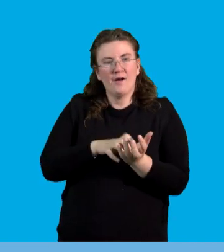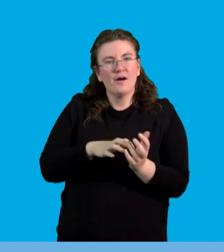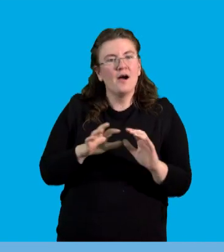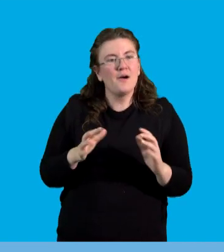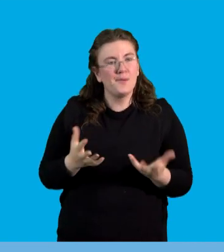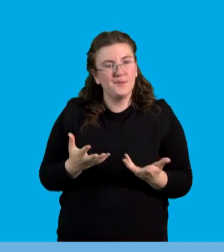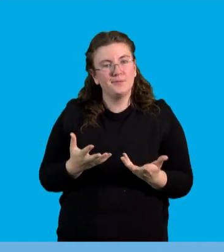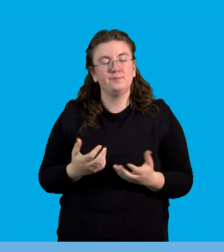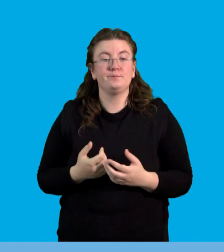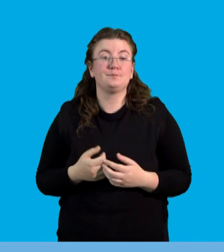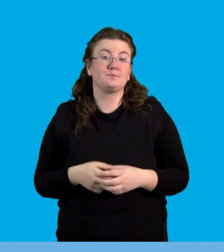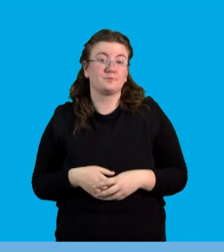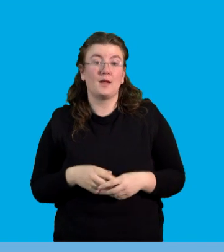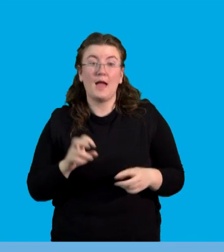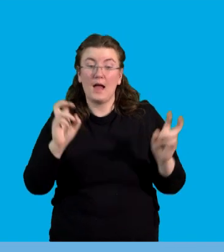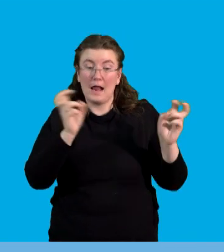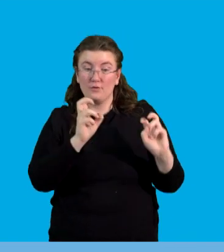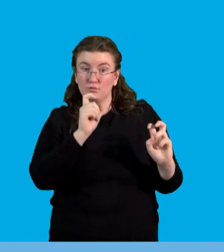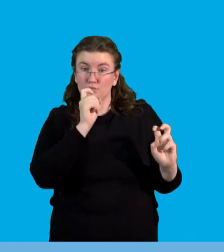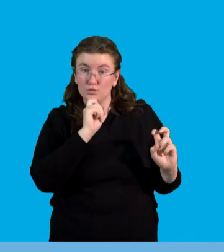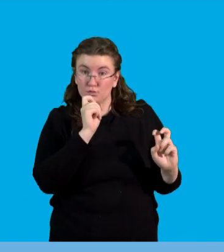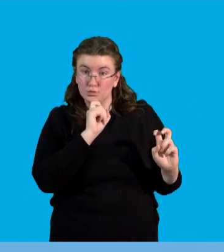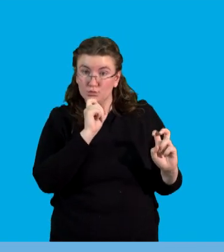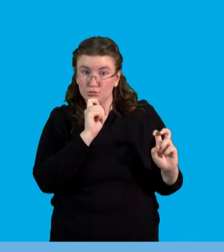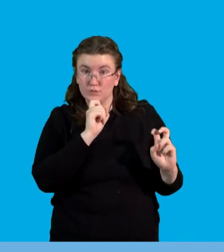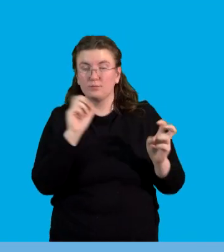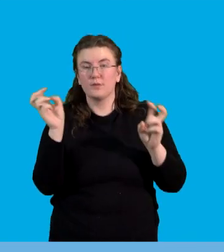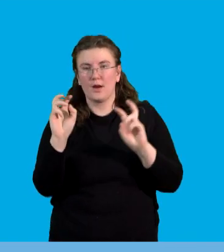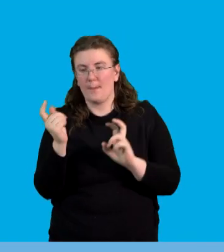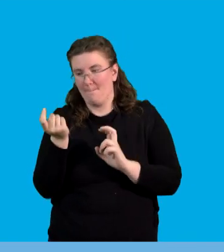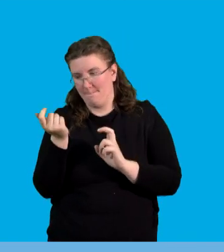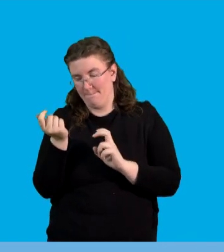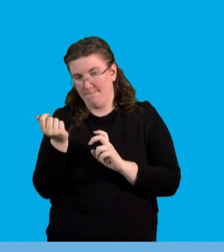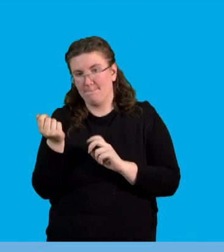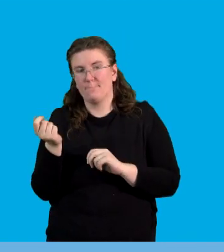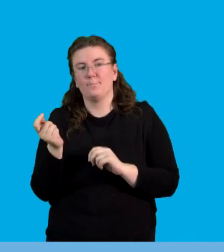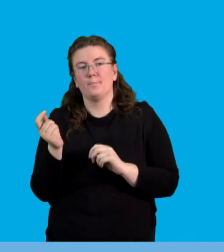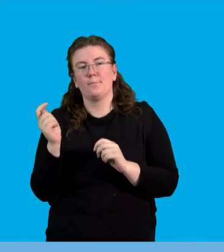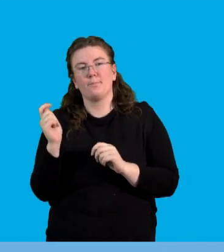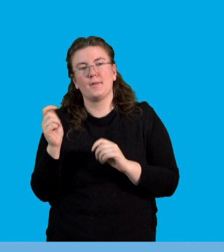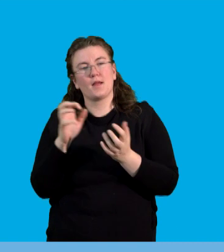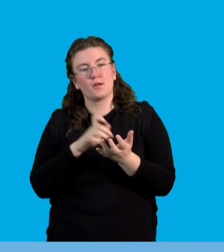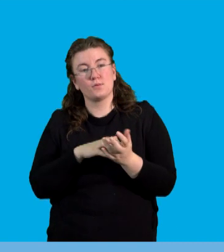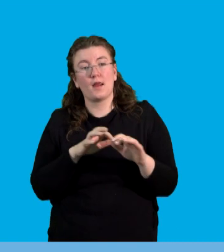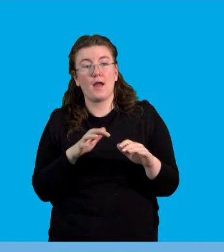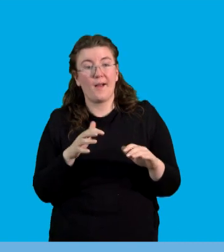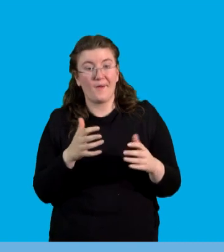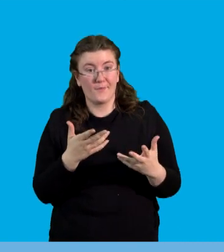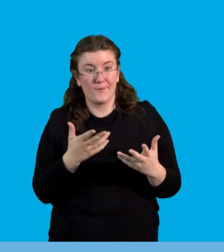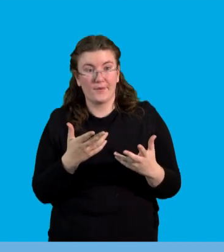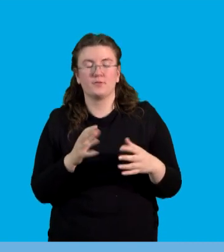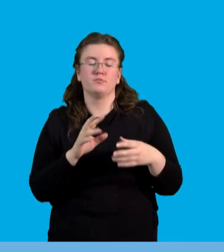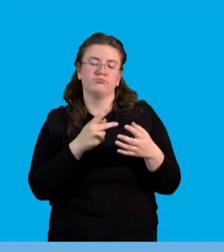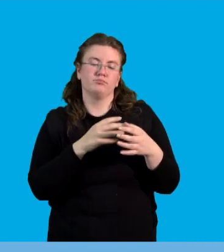of electricity that you have consumed and the amount that you need to pay for the electricity is calculated using